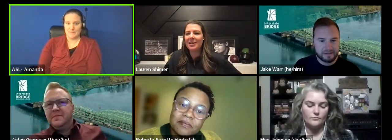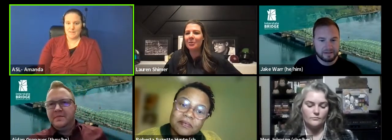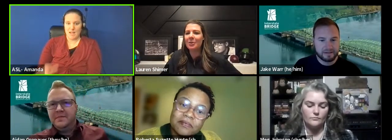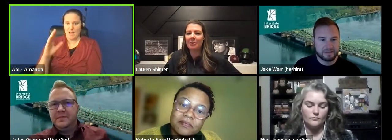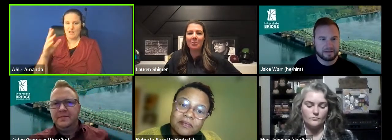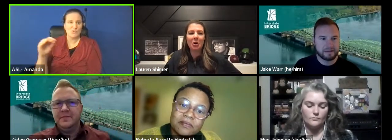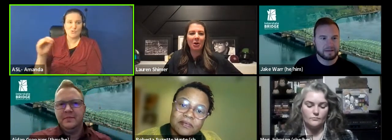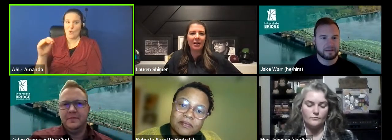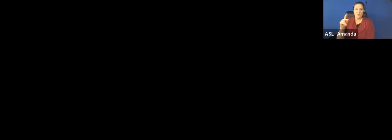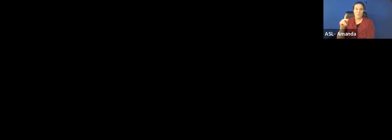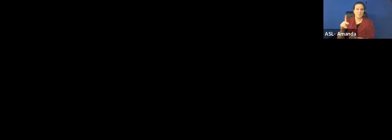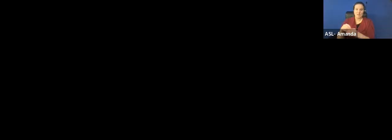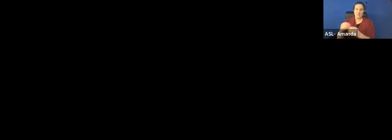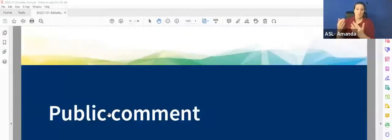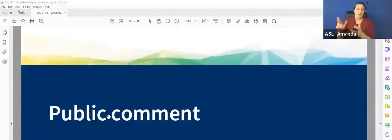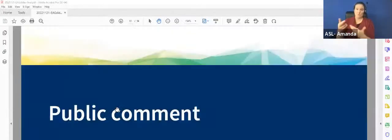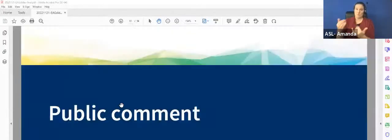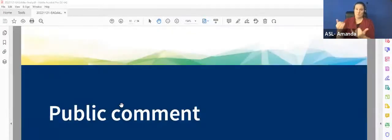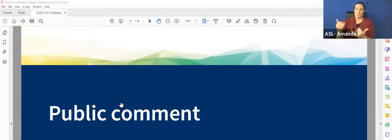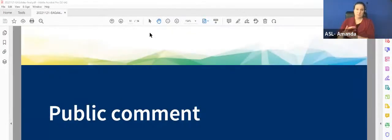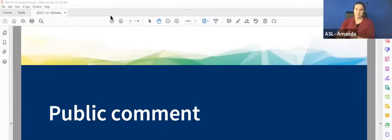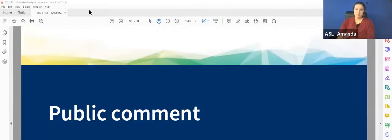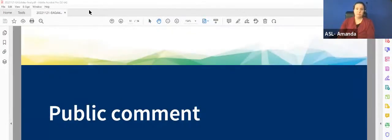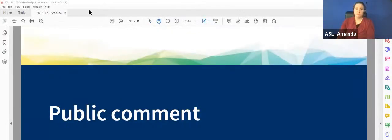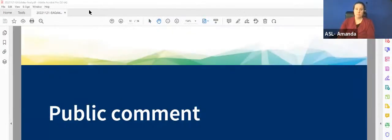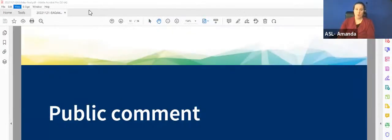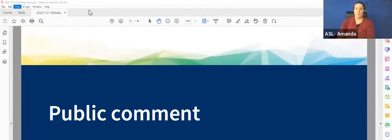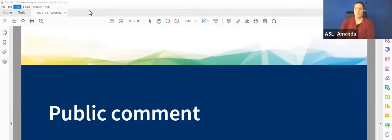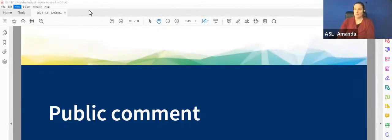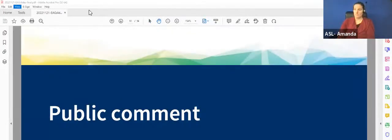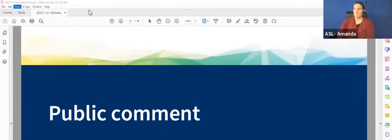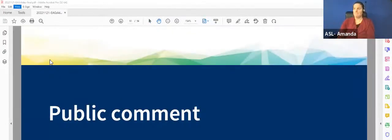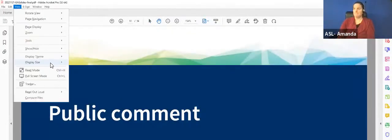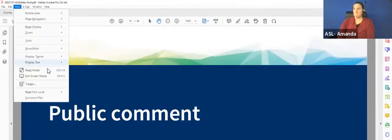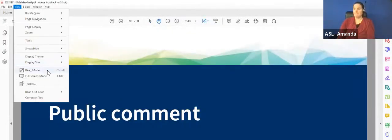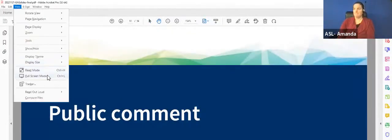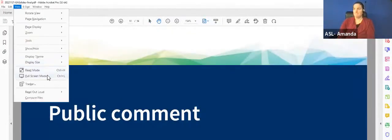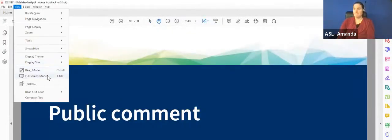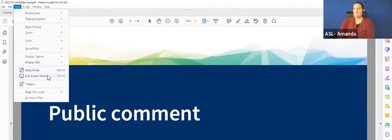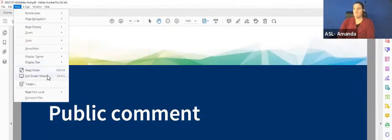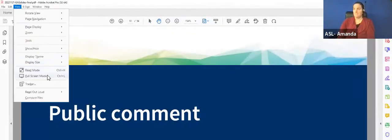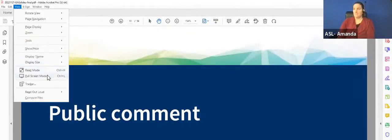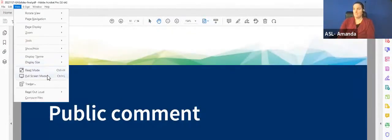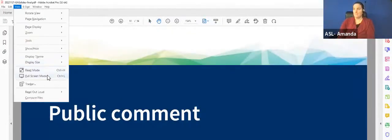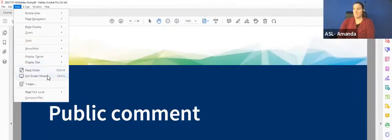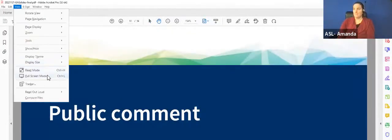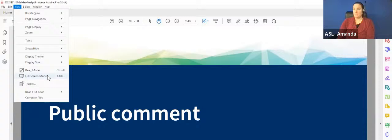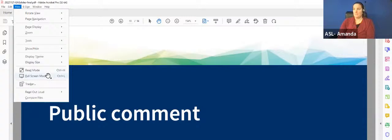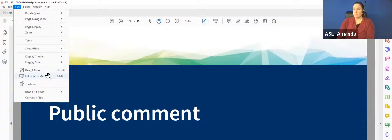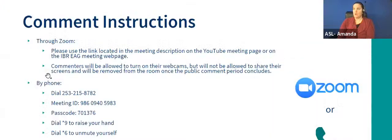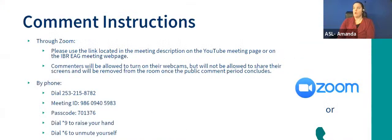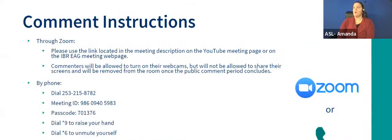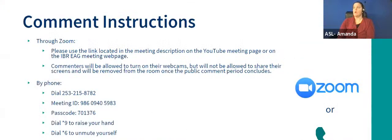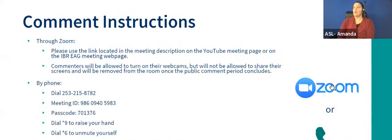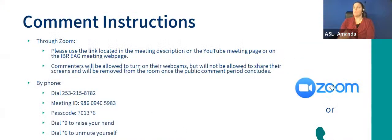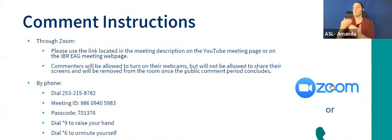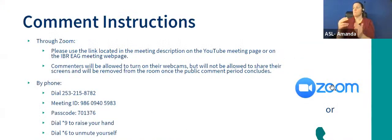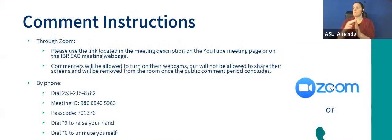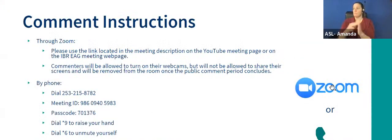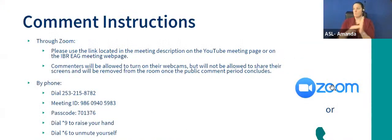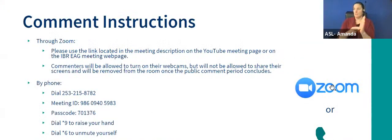have anyone in the waiting room currently. Okay. All right, well, how about I'm going to read